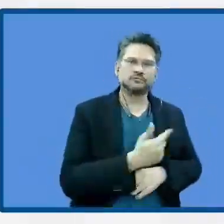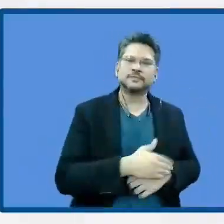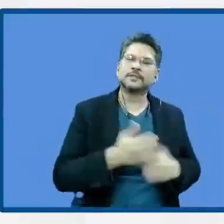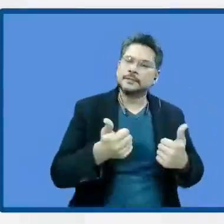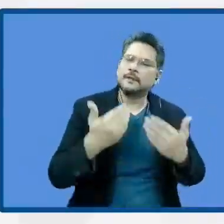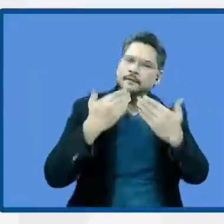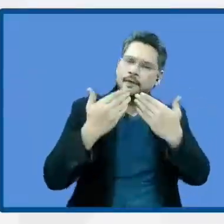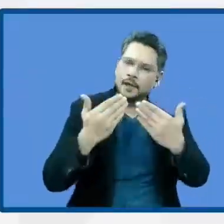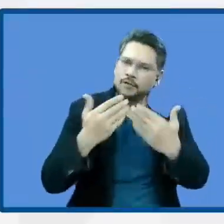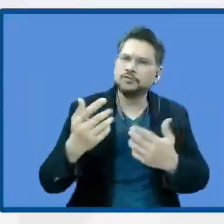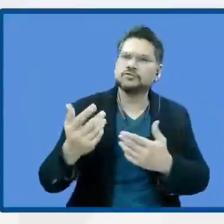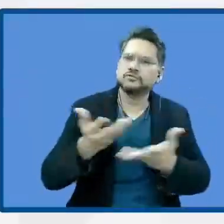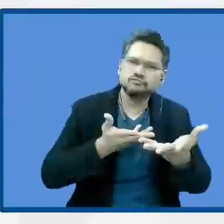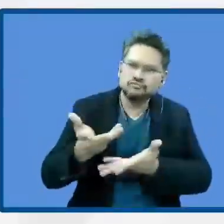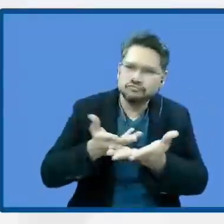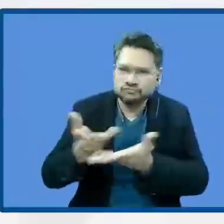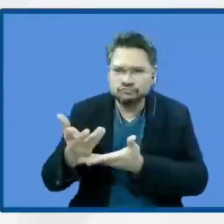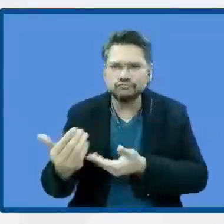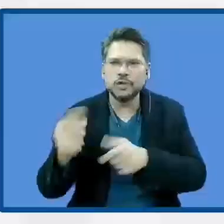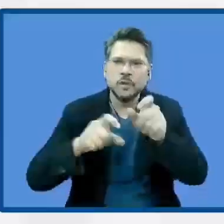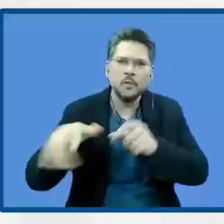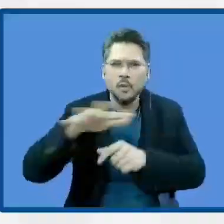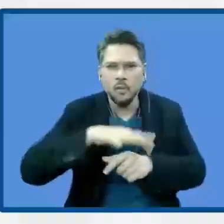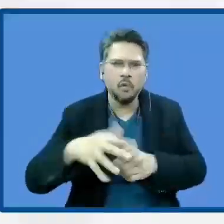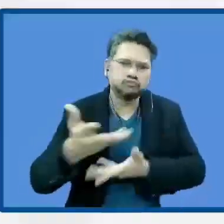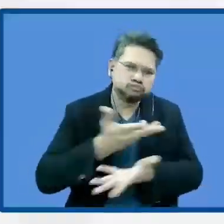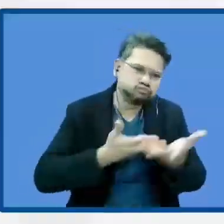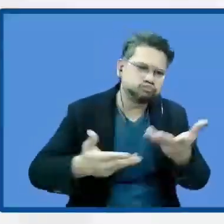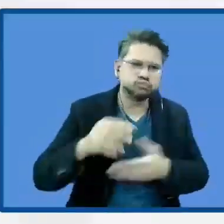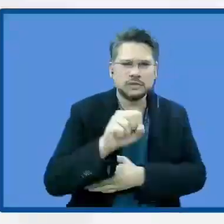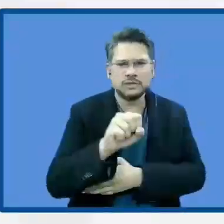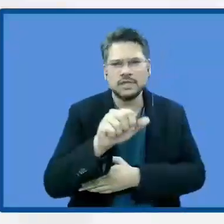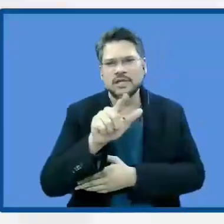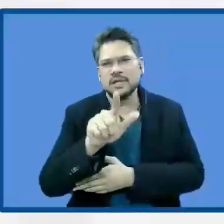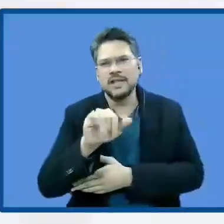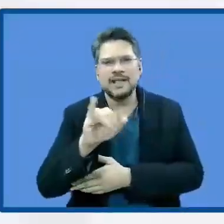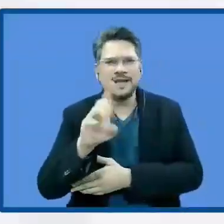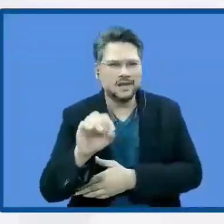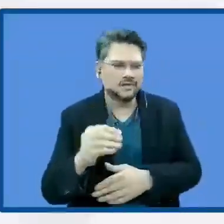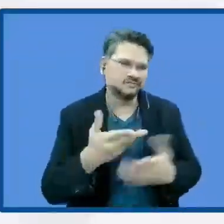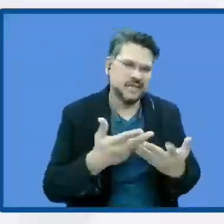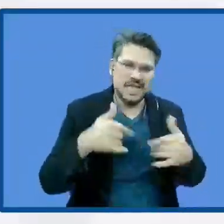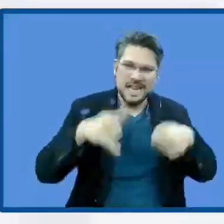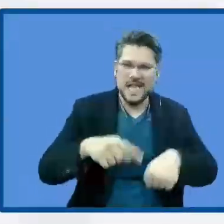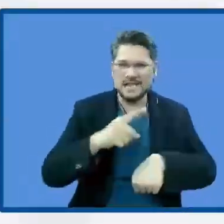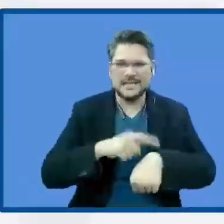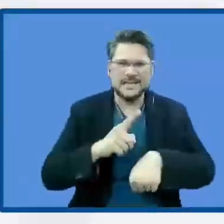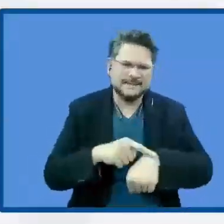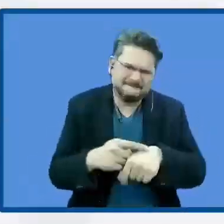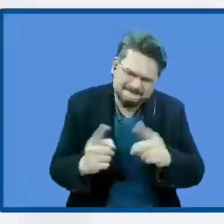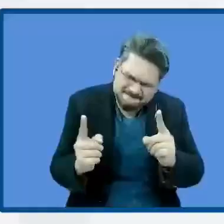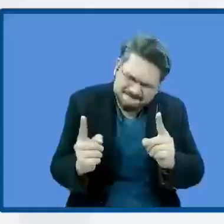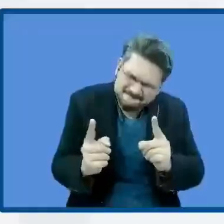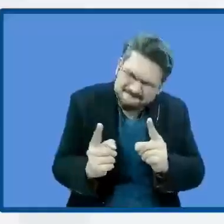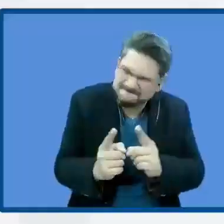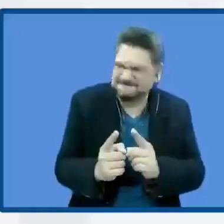interaction and your active participation in Slido. I'm sorry because the time is very, very short in order to discuss all